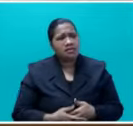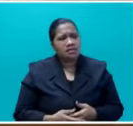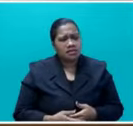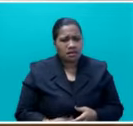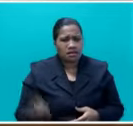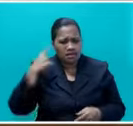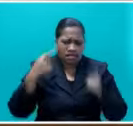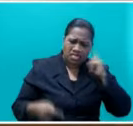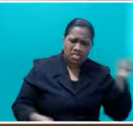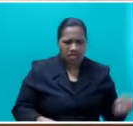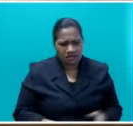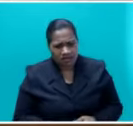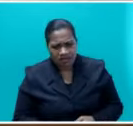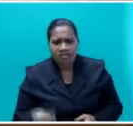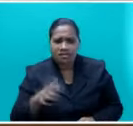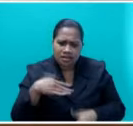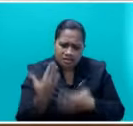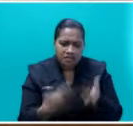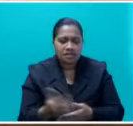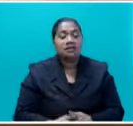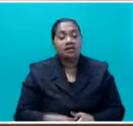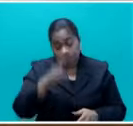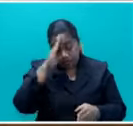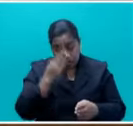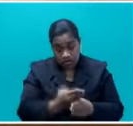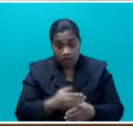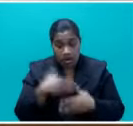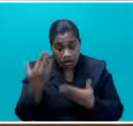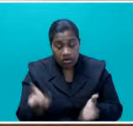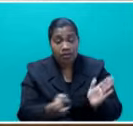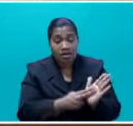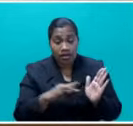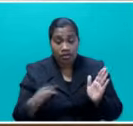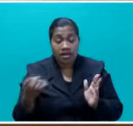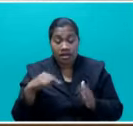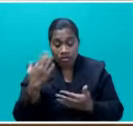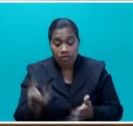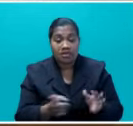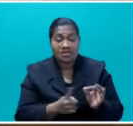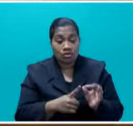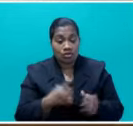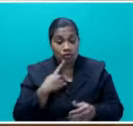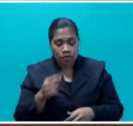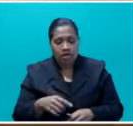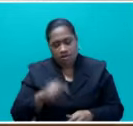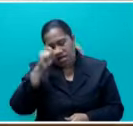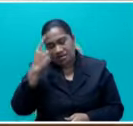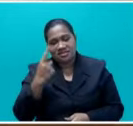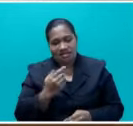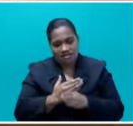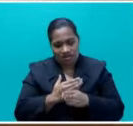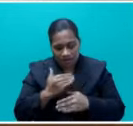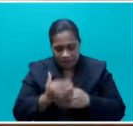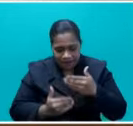and went out the other year. I hope Honorable Nawekula and Honorable Tikundundua understand this process.